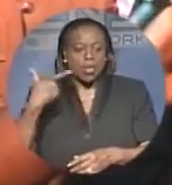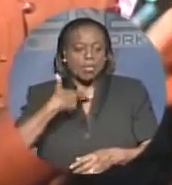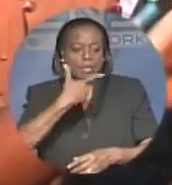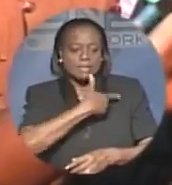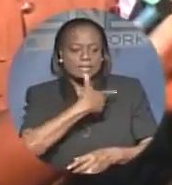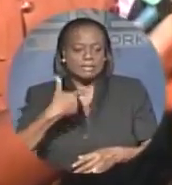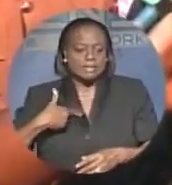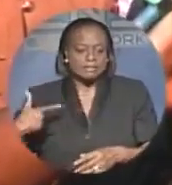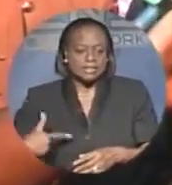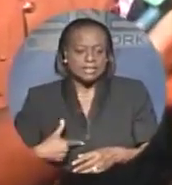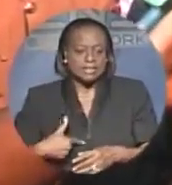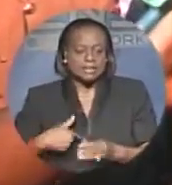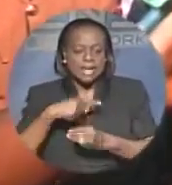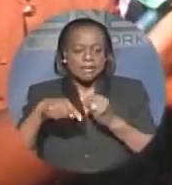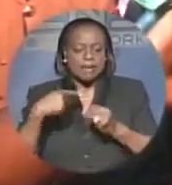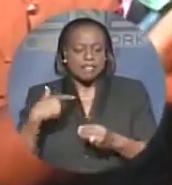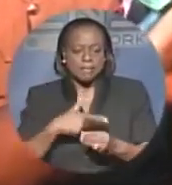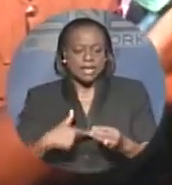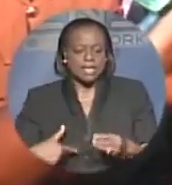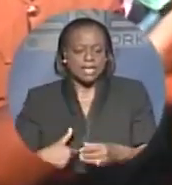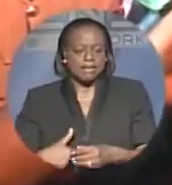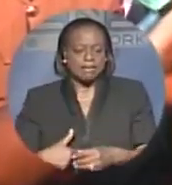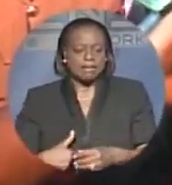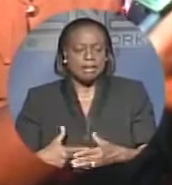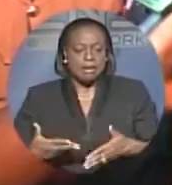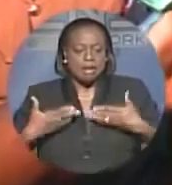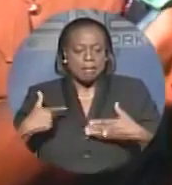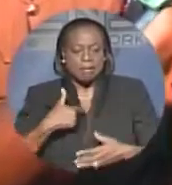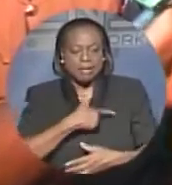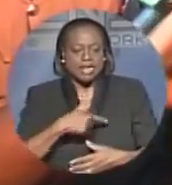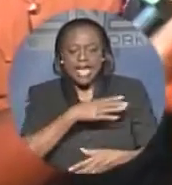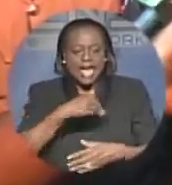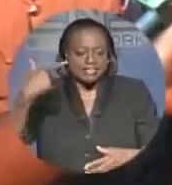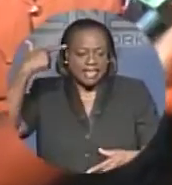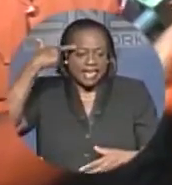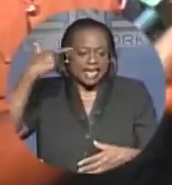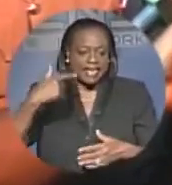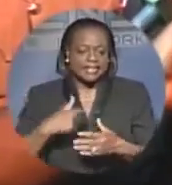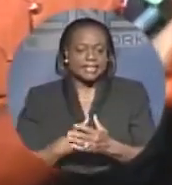wounds about the body, upper extremities, as well as the head.